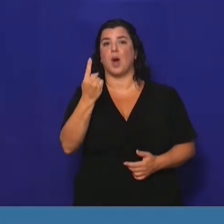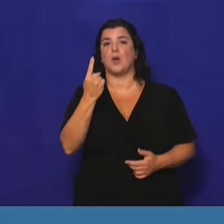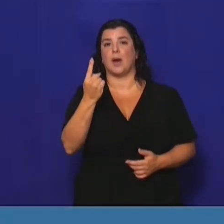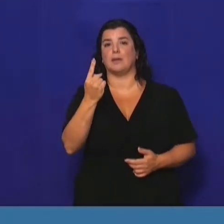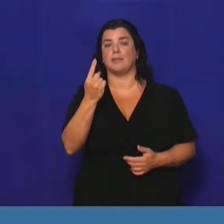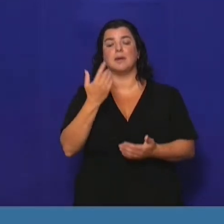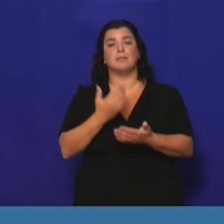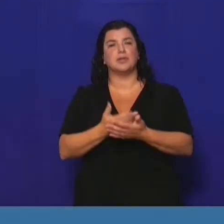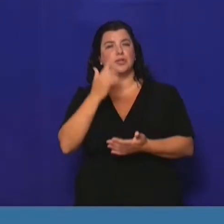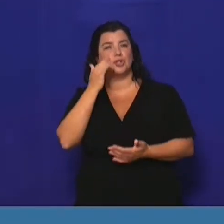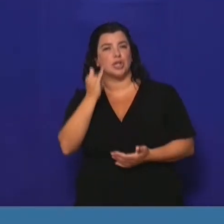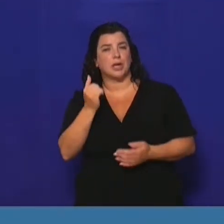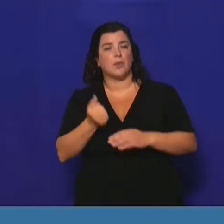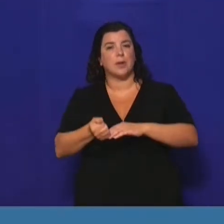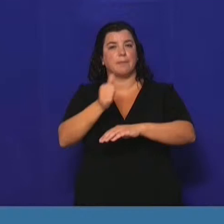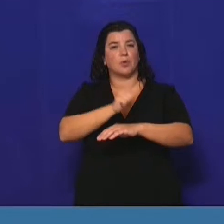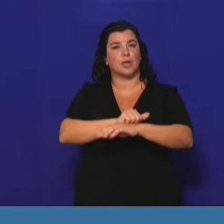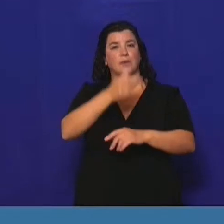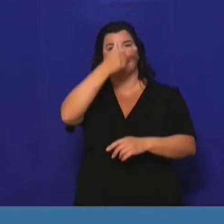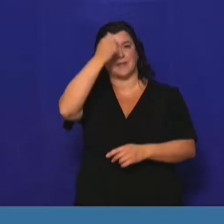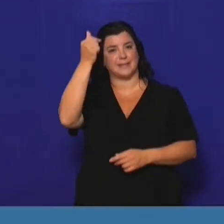u anke jibbukjawlek it-test.